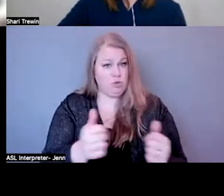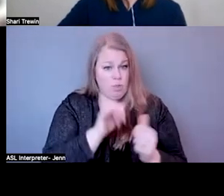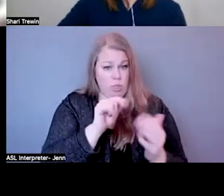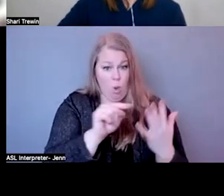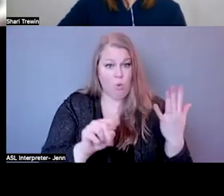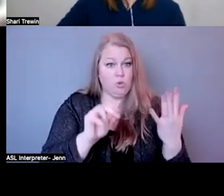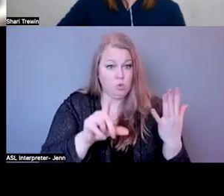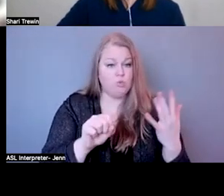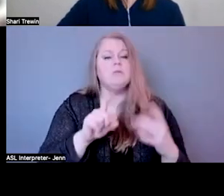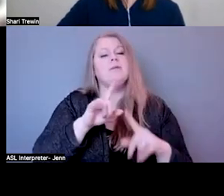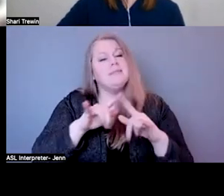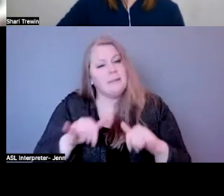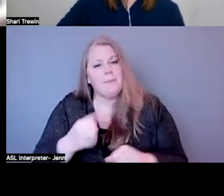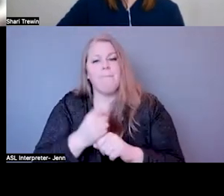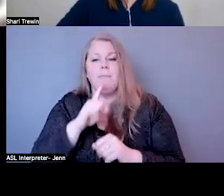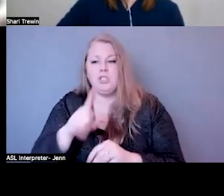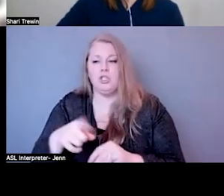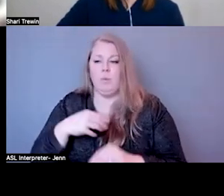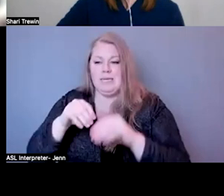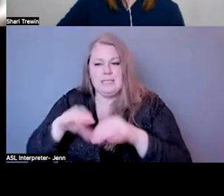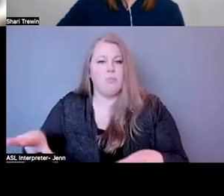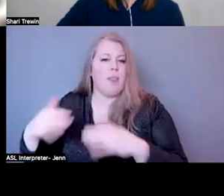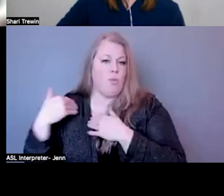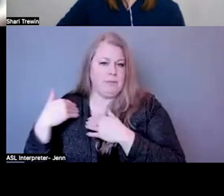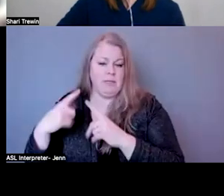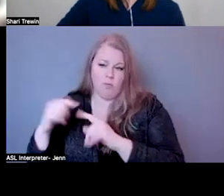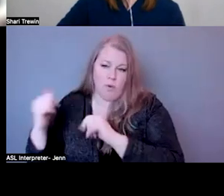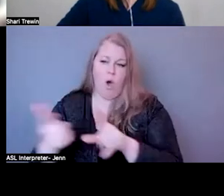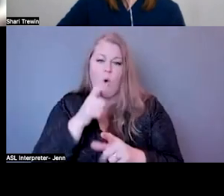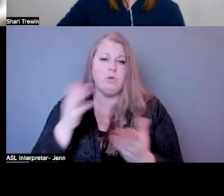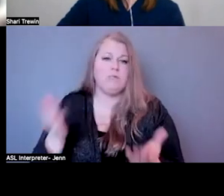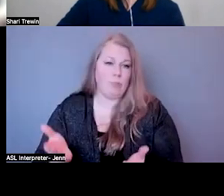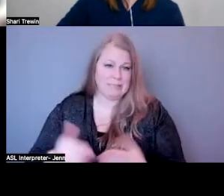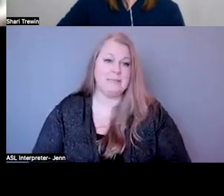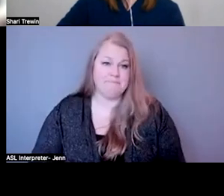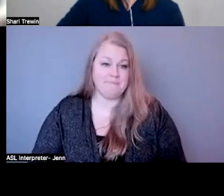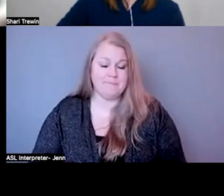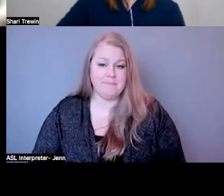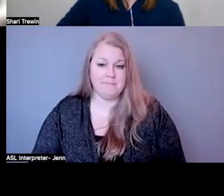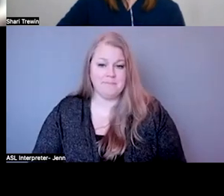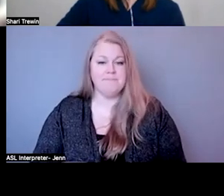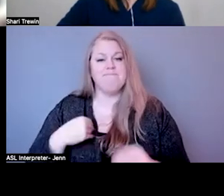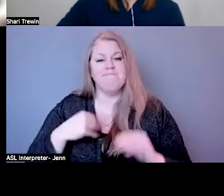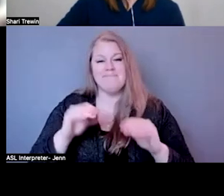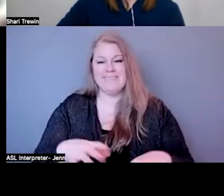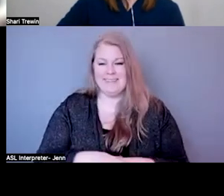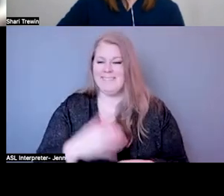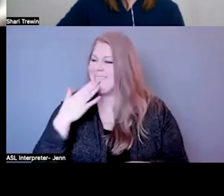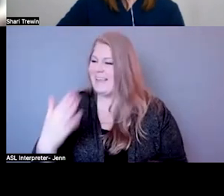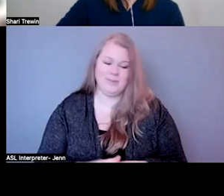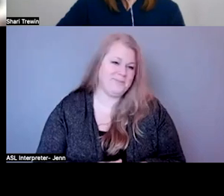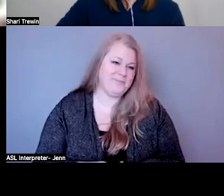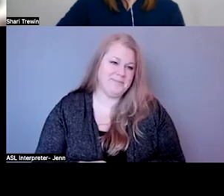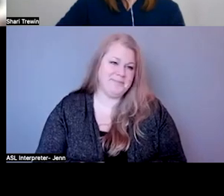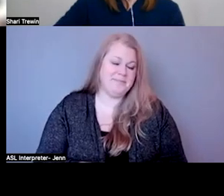also how to make sure that we're spreading that responsibility around to everybody who's present. So Excellent. I'll leave it there. Thank you.